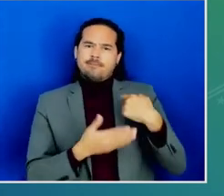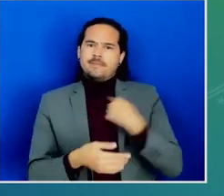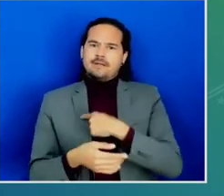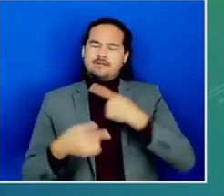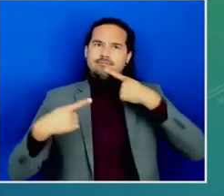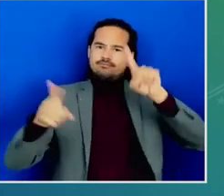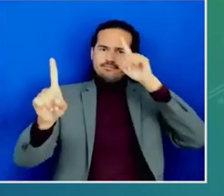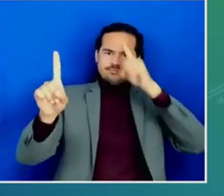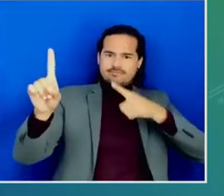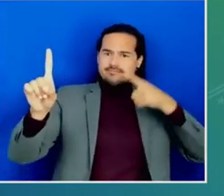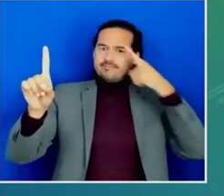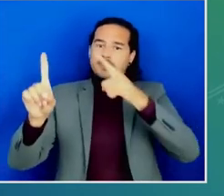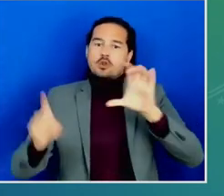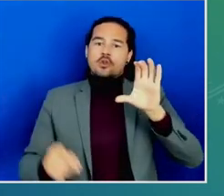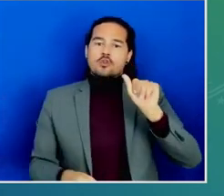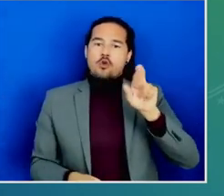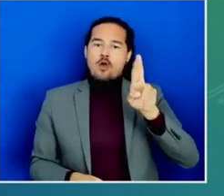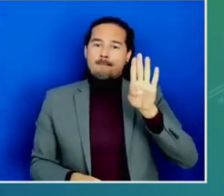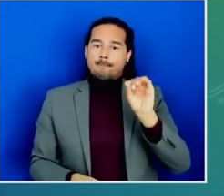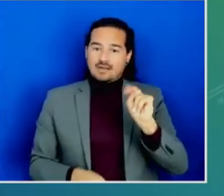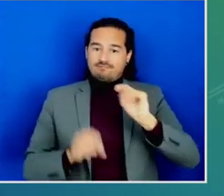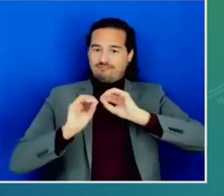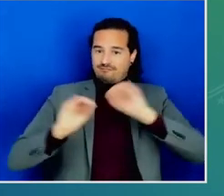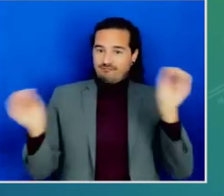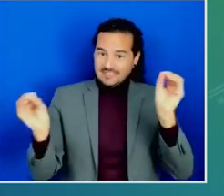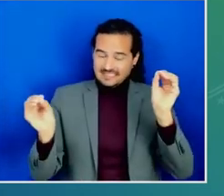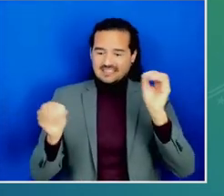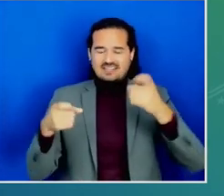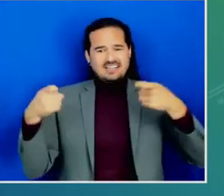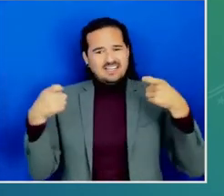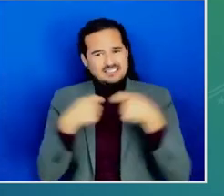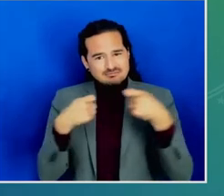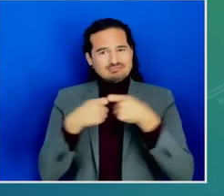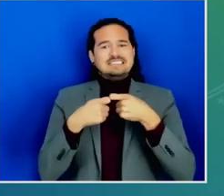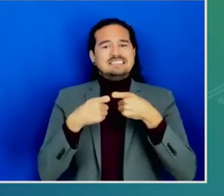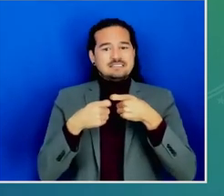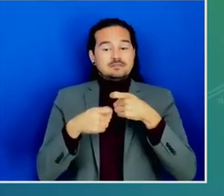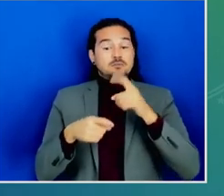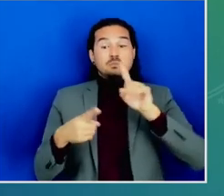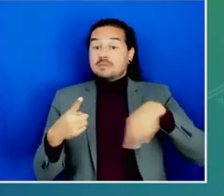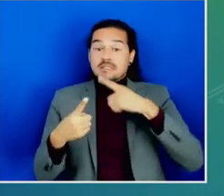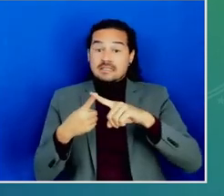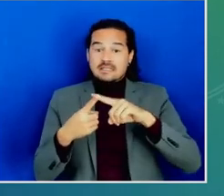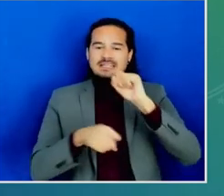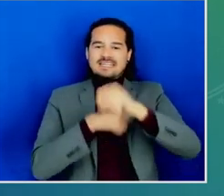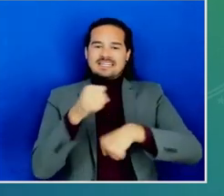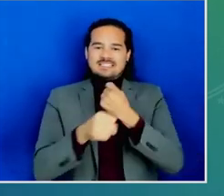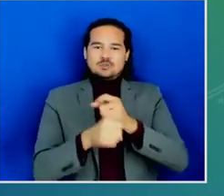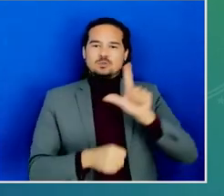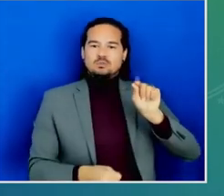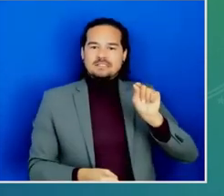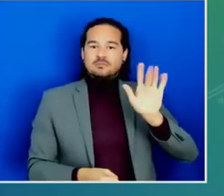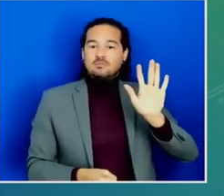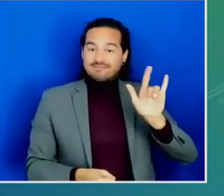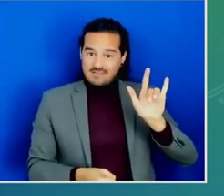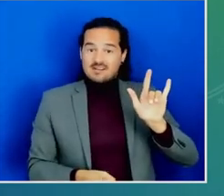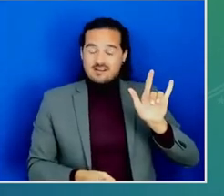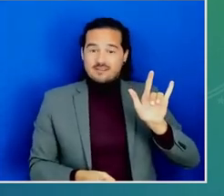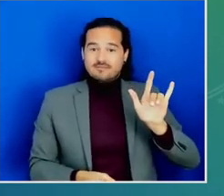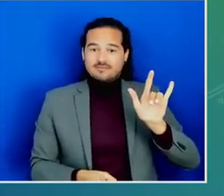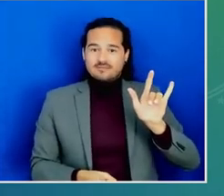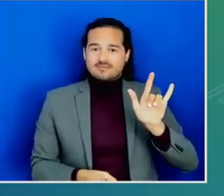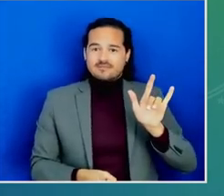carbon pollution-free electric sector by the year 2035 that no future president